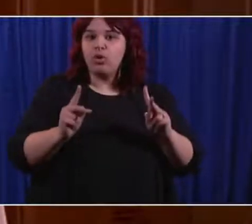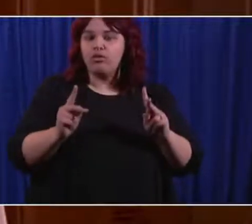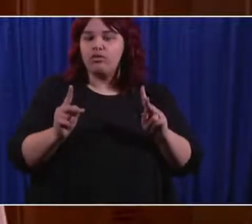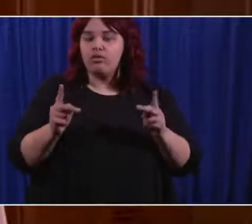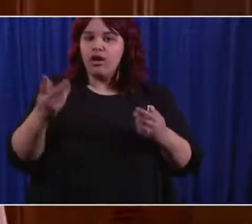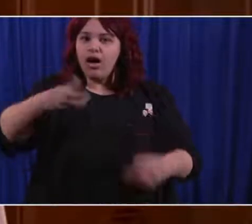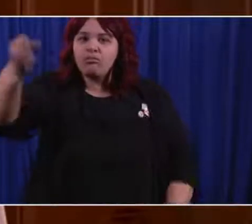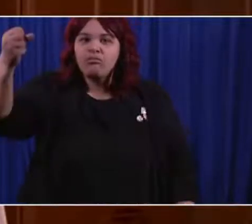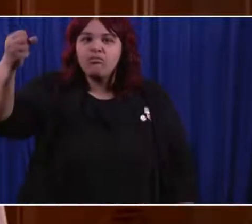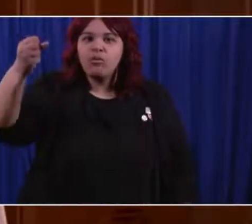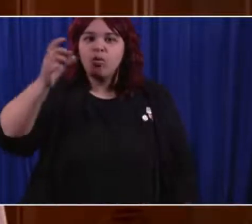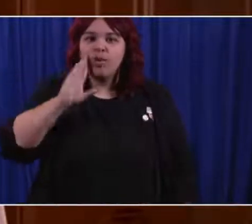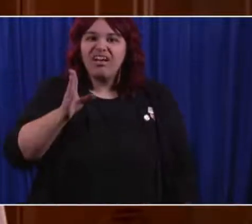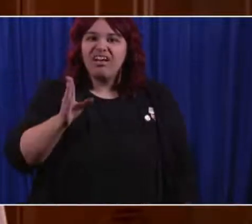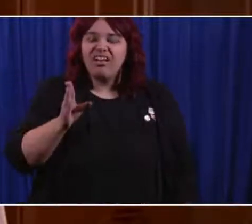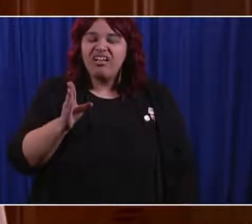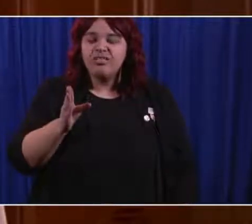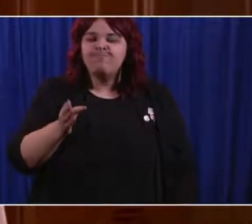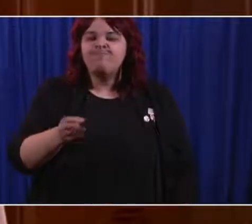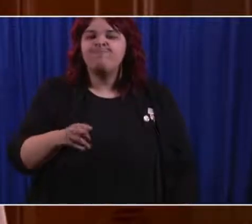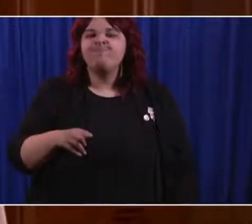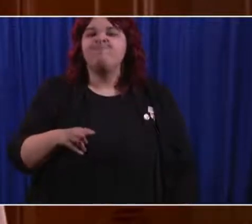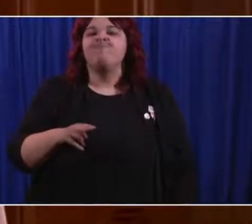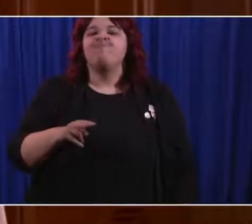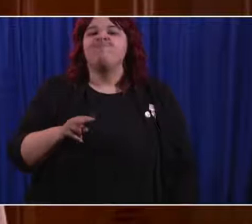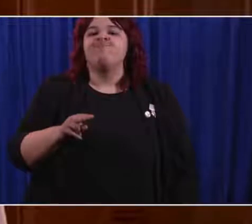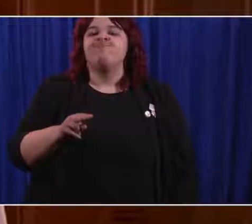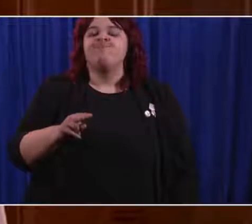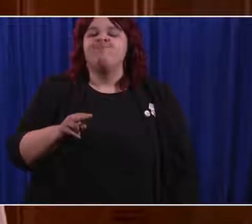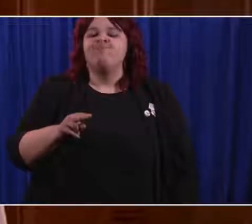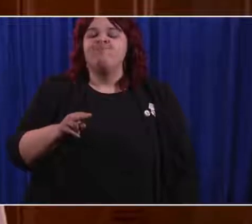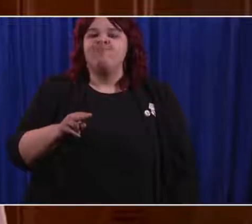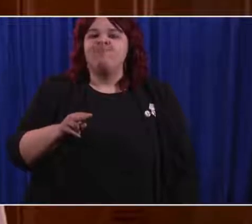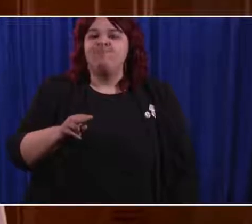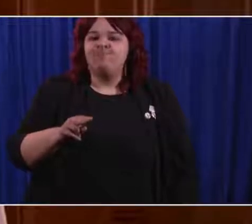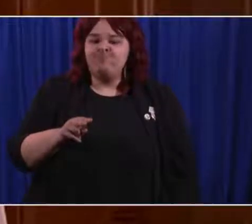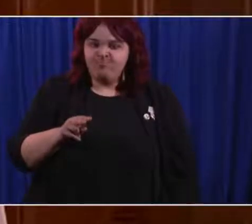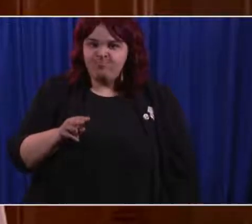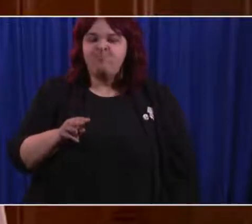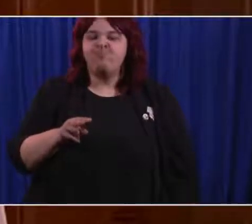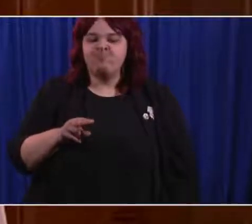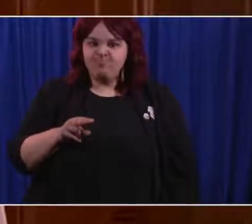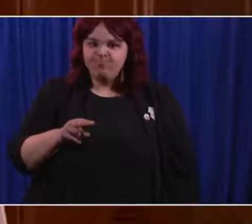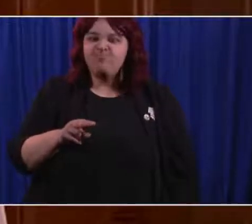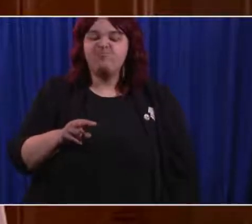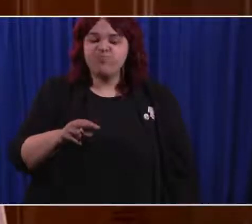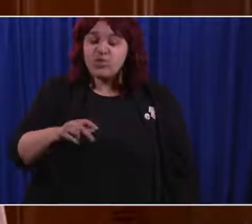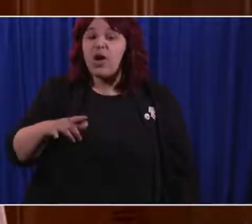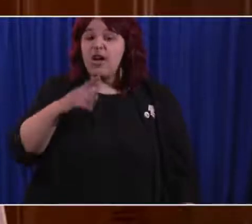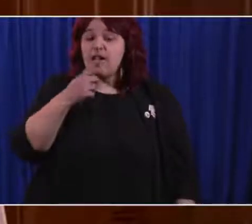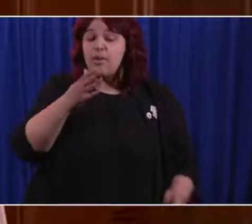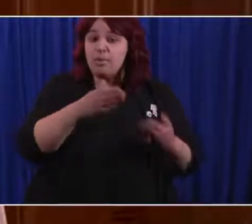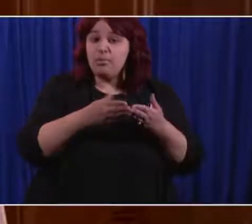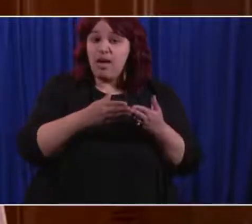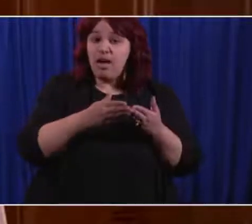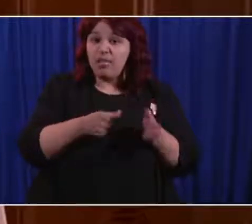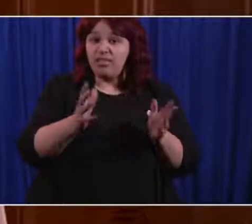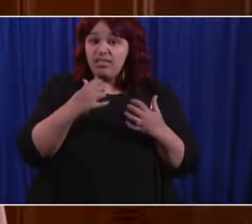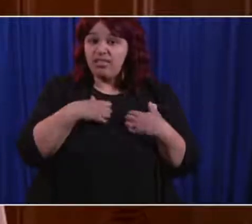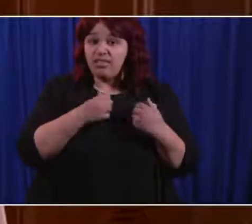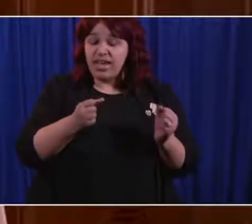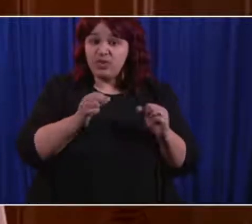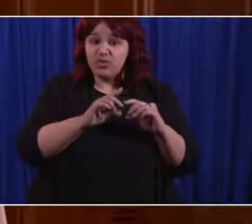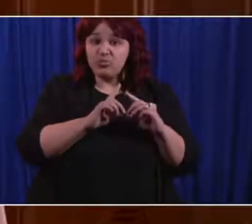This fundamentally changes the ability of public health in the state of Ohio